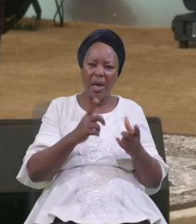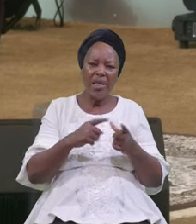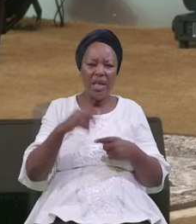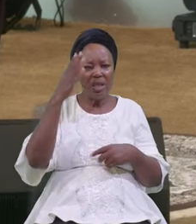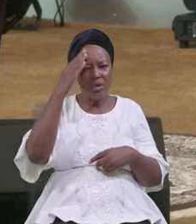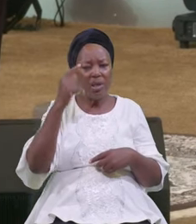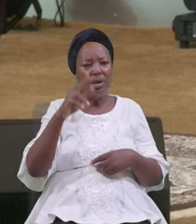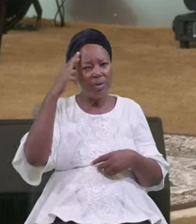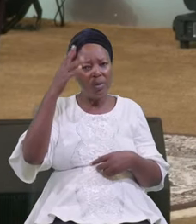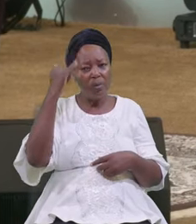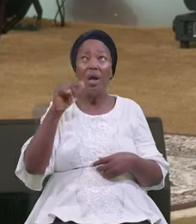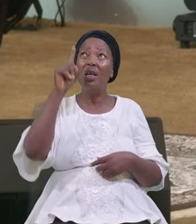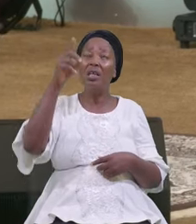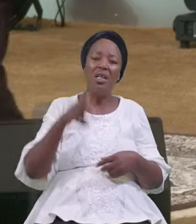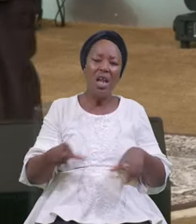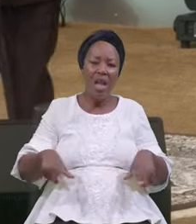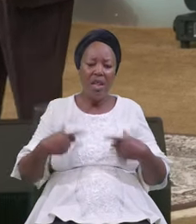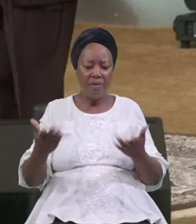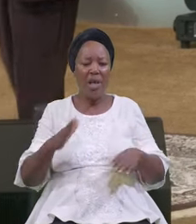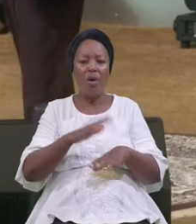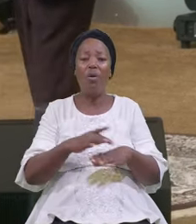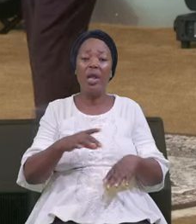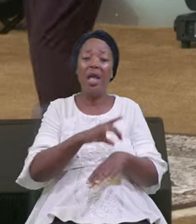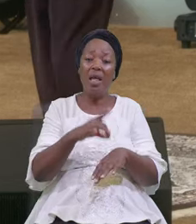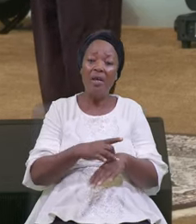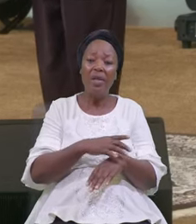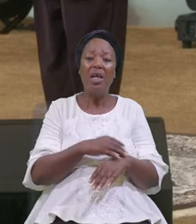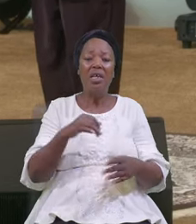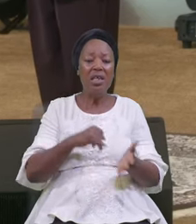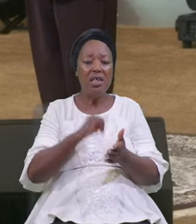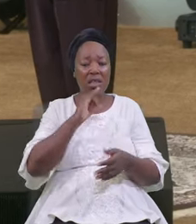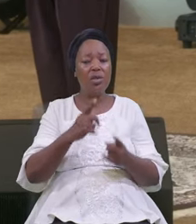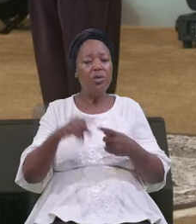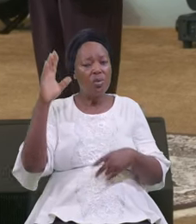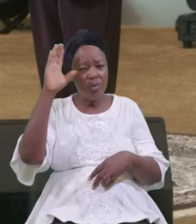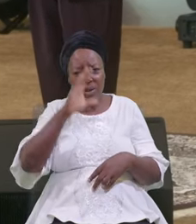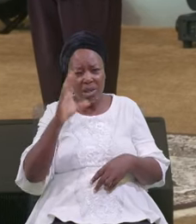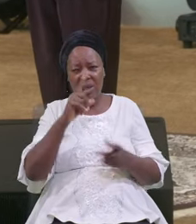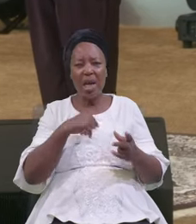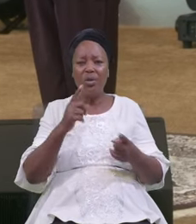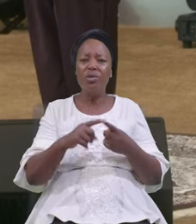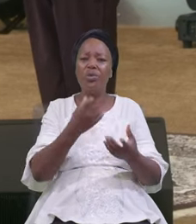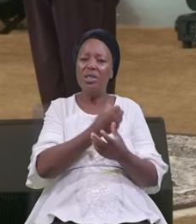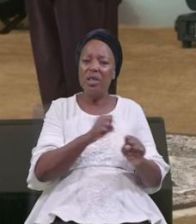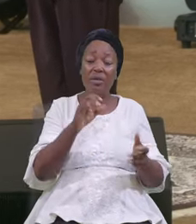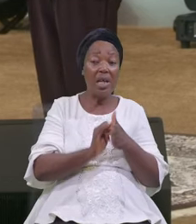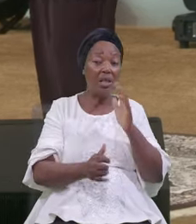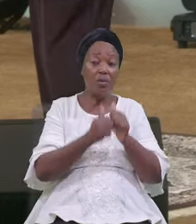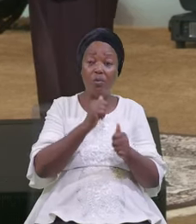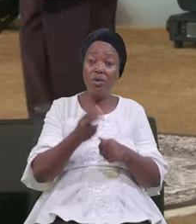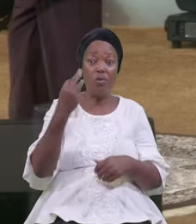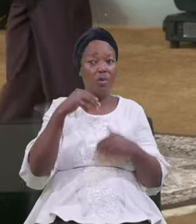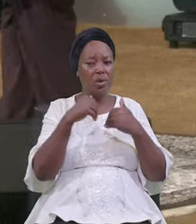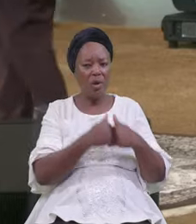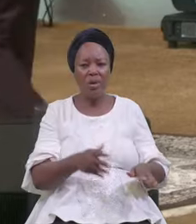he still lived on earth, and the time he lived on earth, is to seek and to save that which was